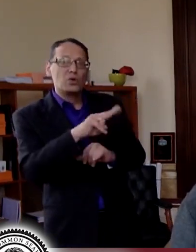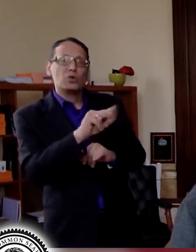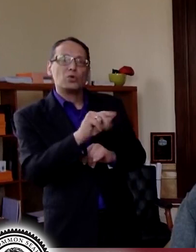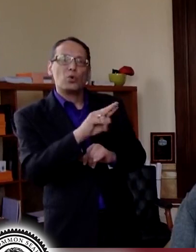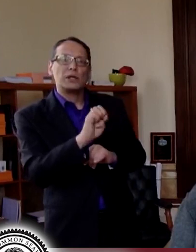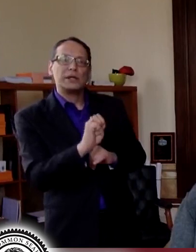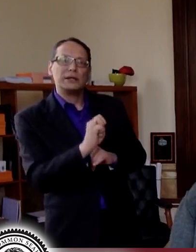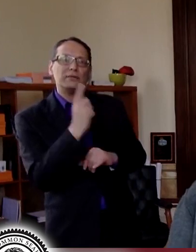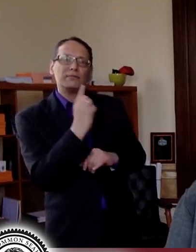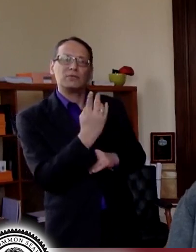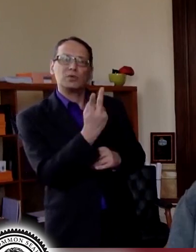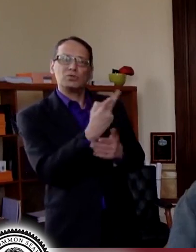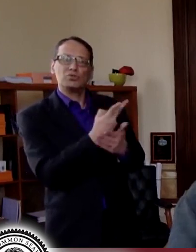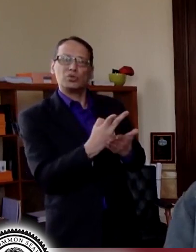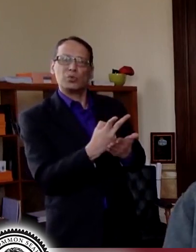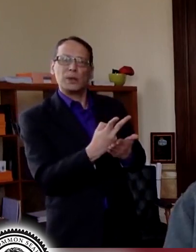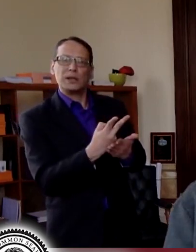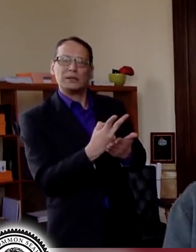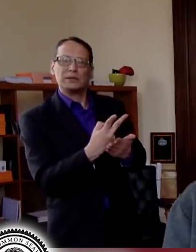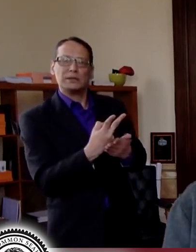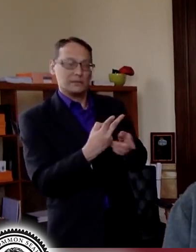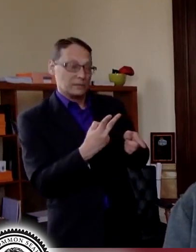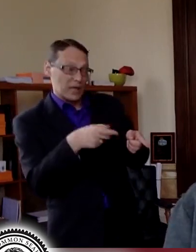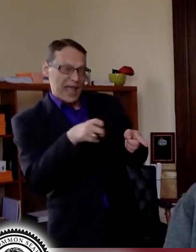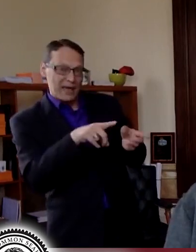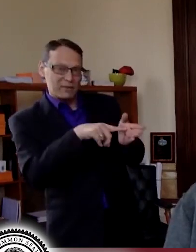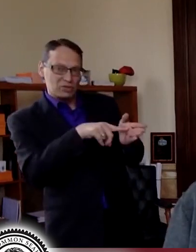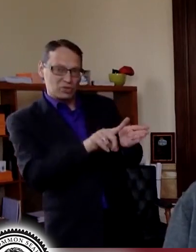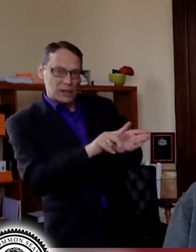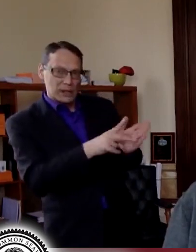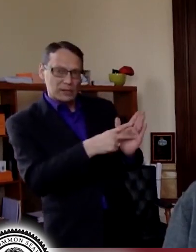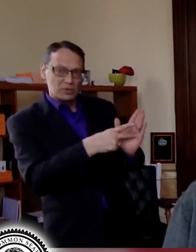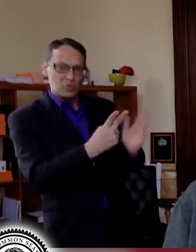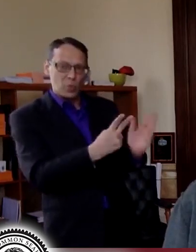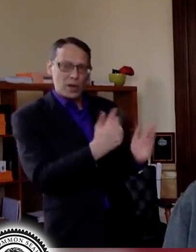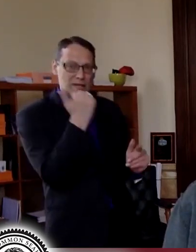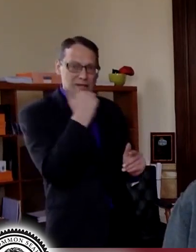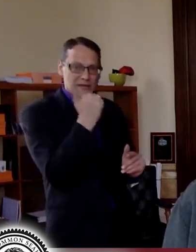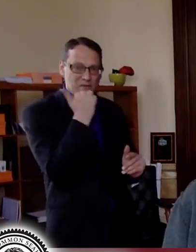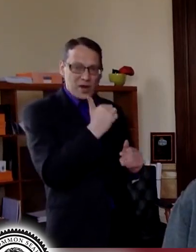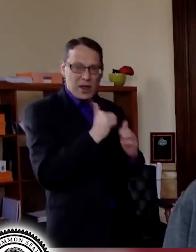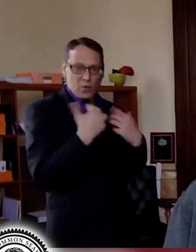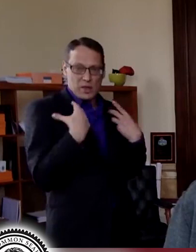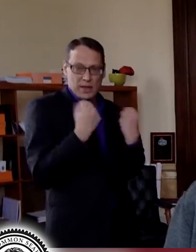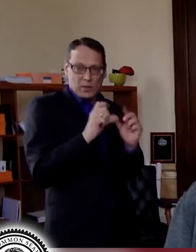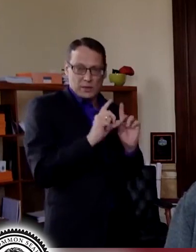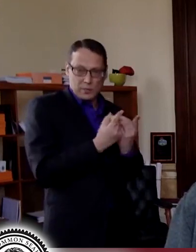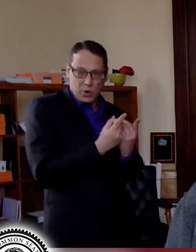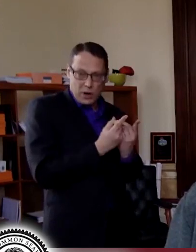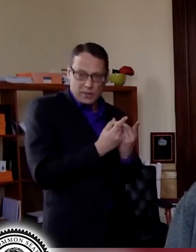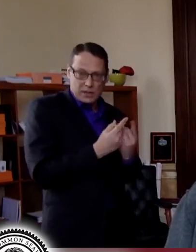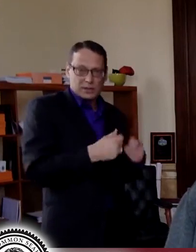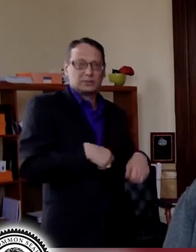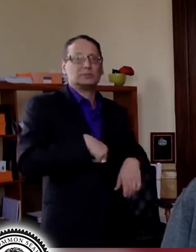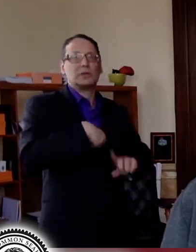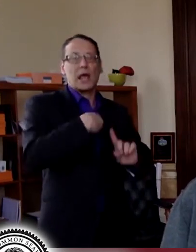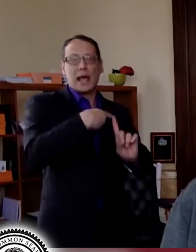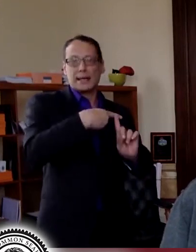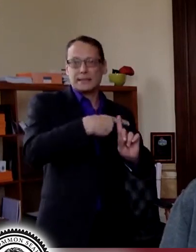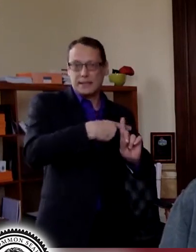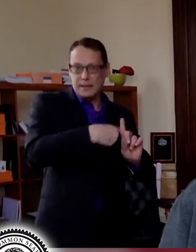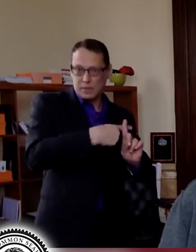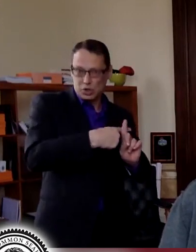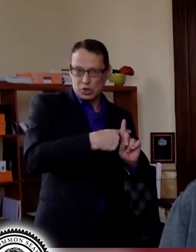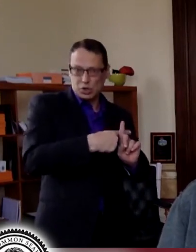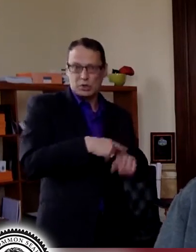that time period, you would have to check in twice a day with the health department. You'd have to take your temperature. You'd have